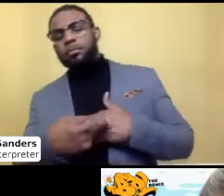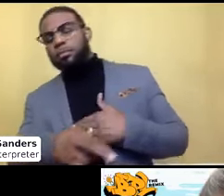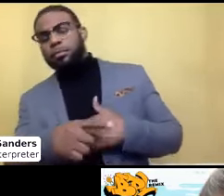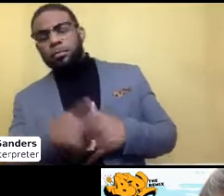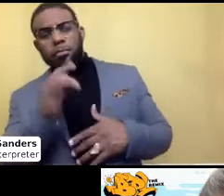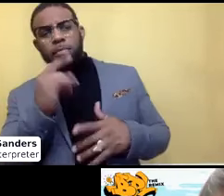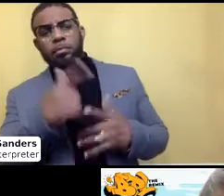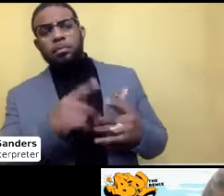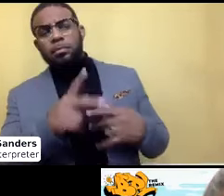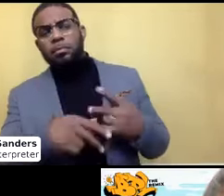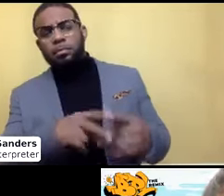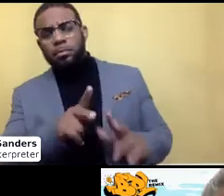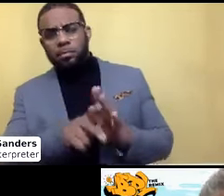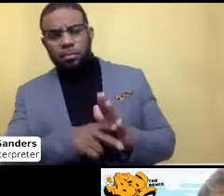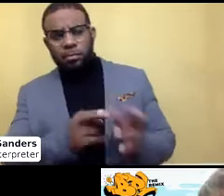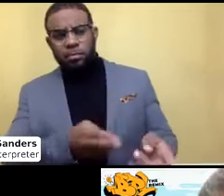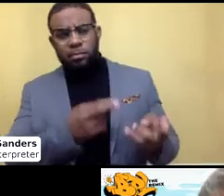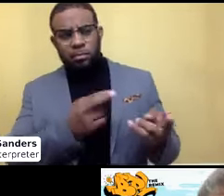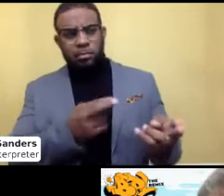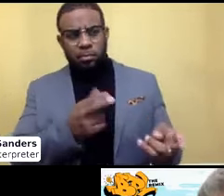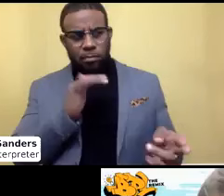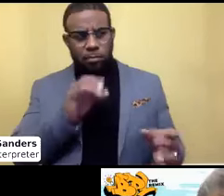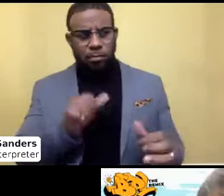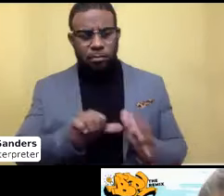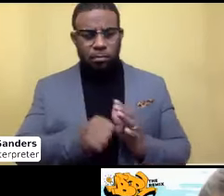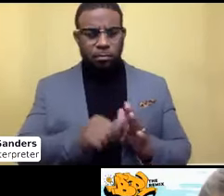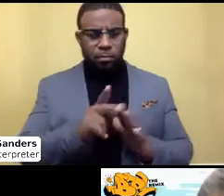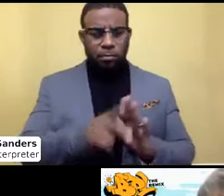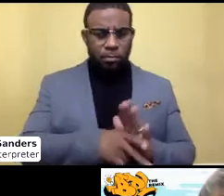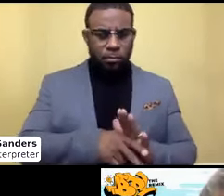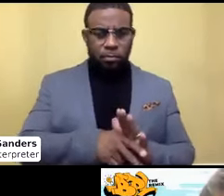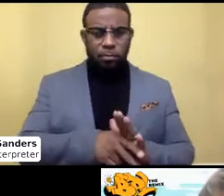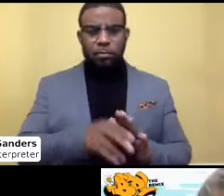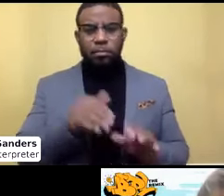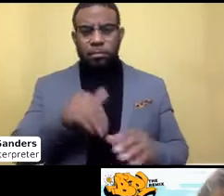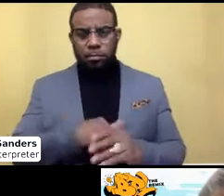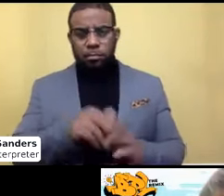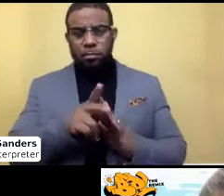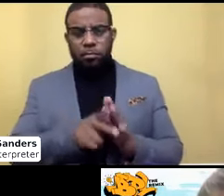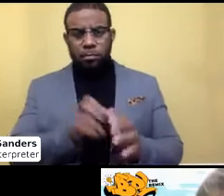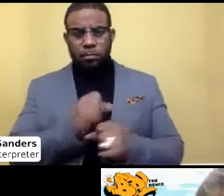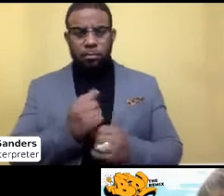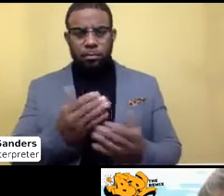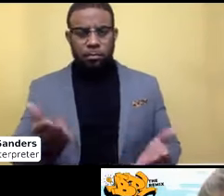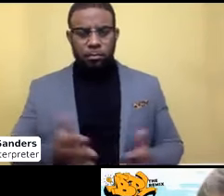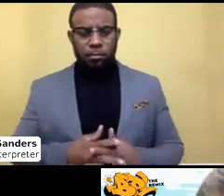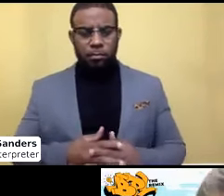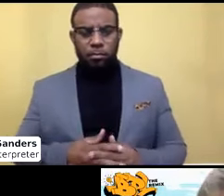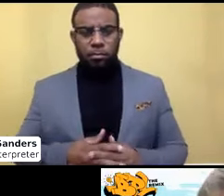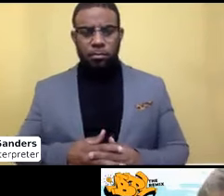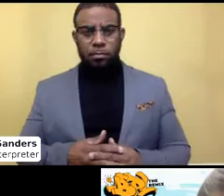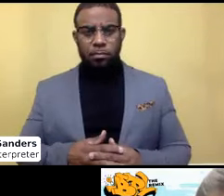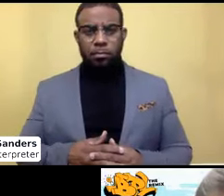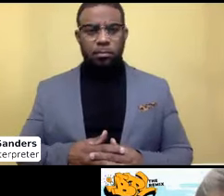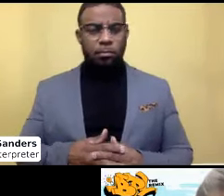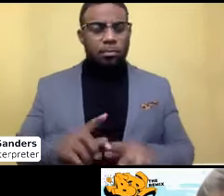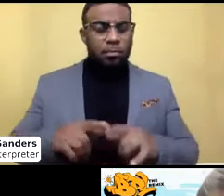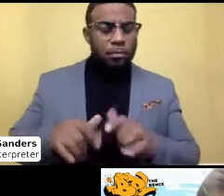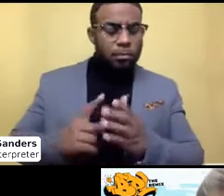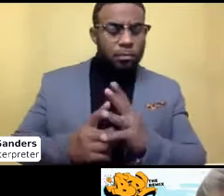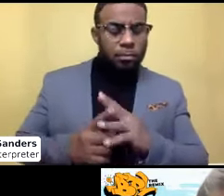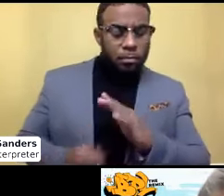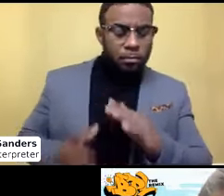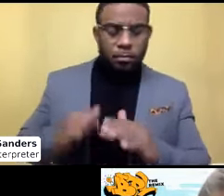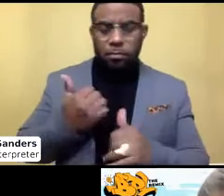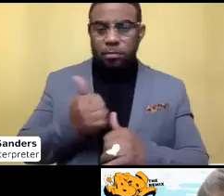of what kind of policy recommendations, if we're going to push a policy in the policymakers here, pending in the absence of having any